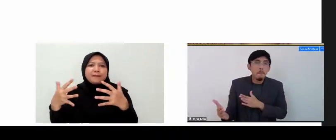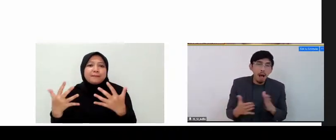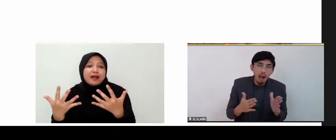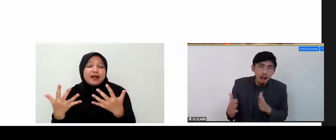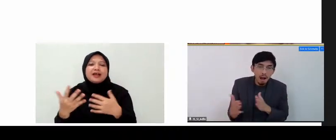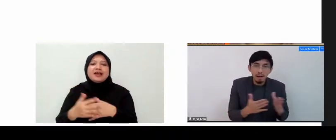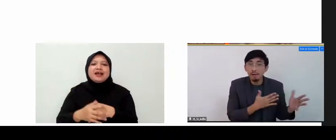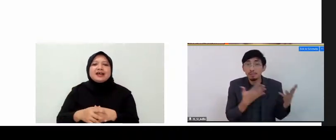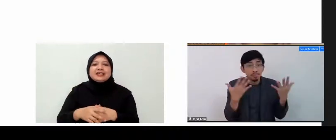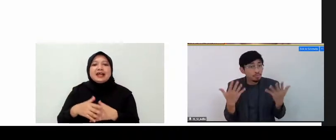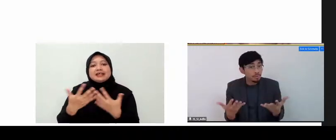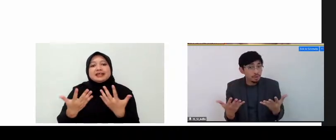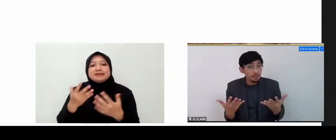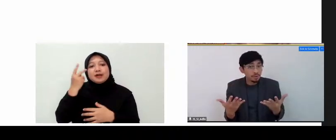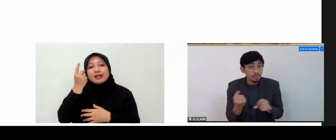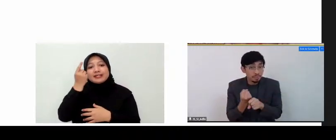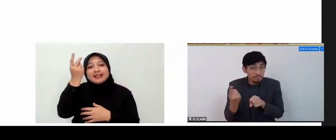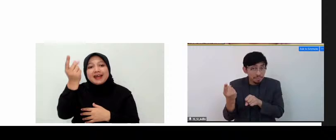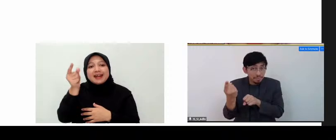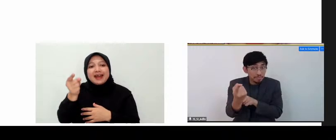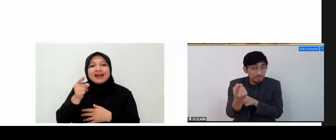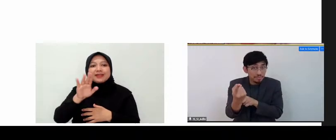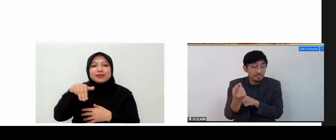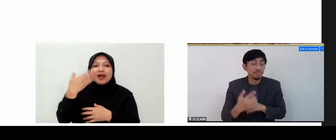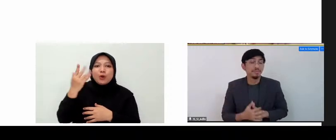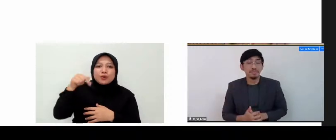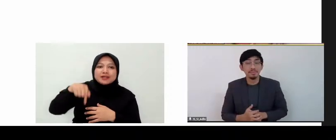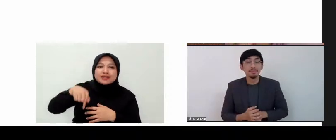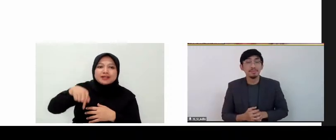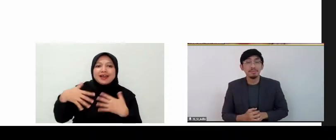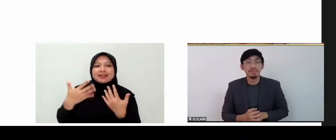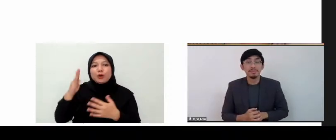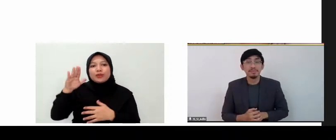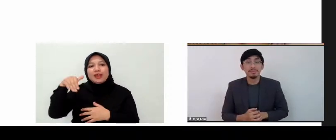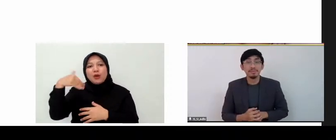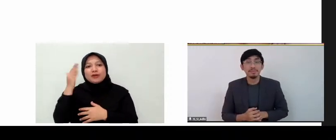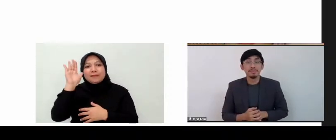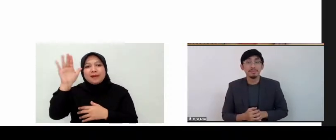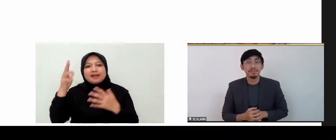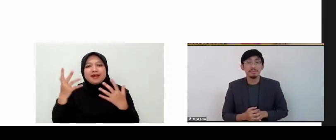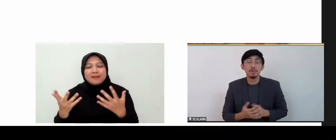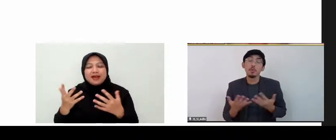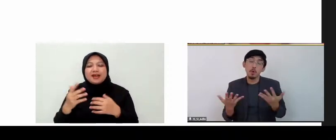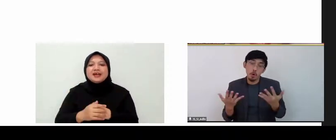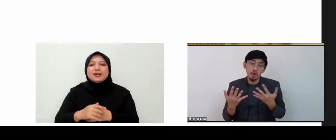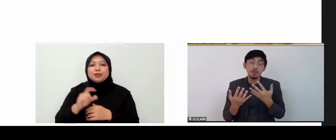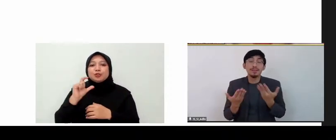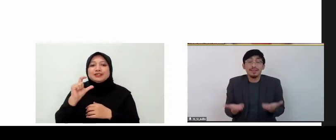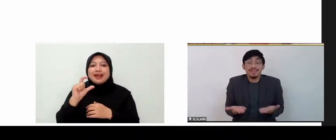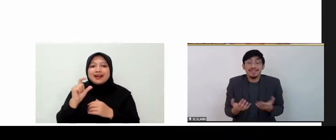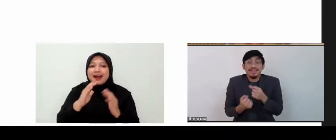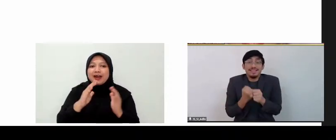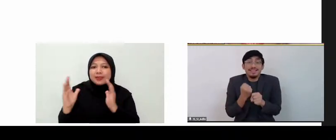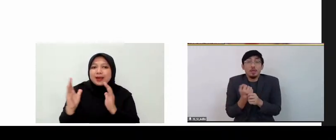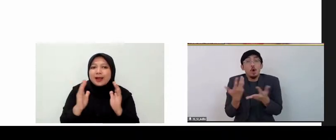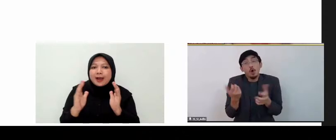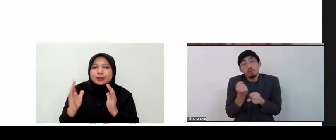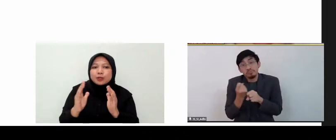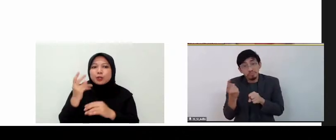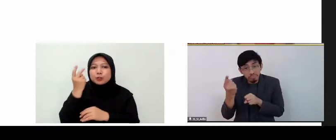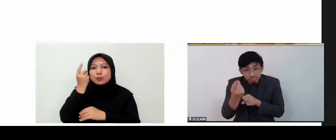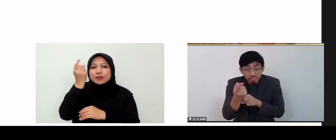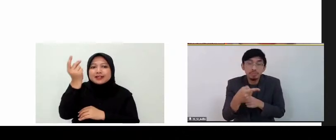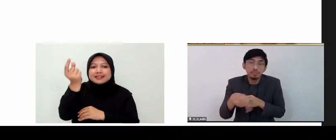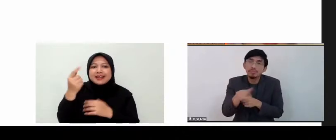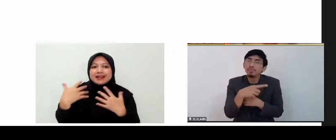or next year? Or how do you manage your plan to make this CSE topic